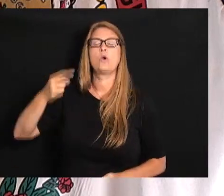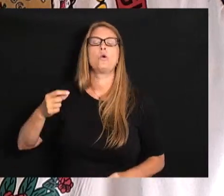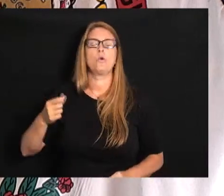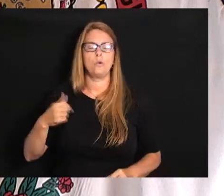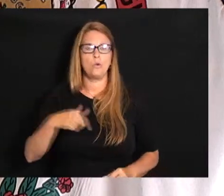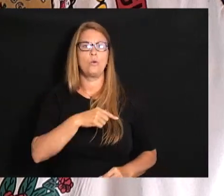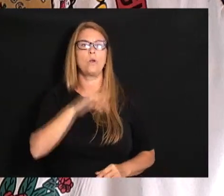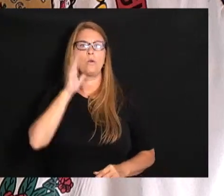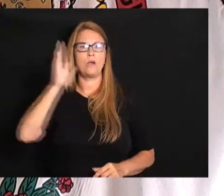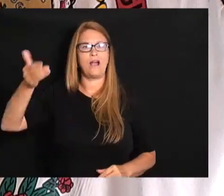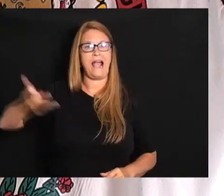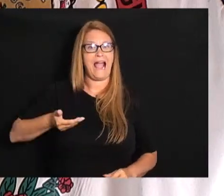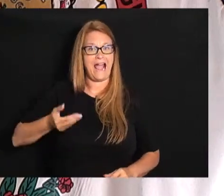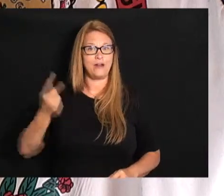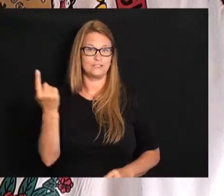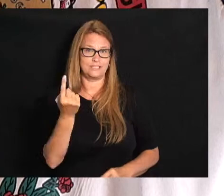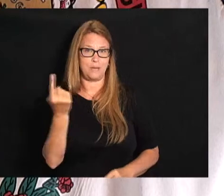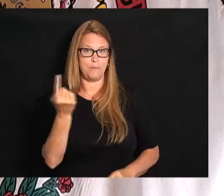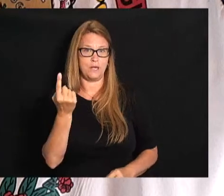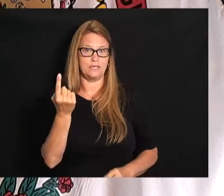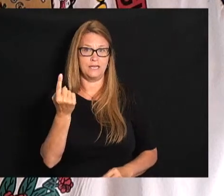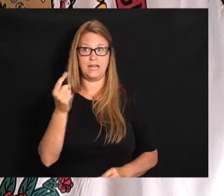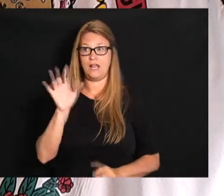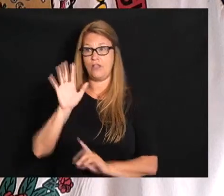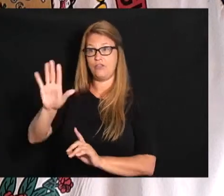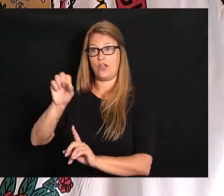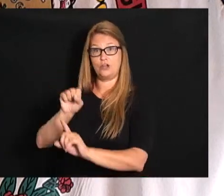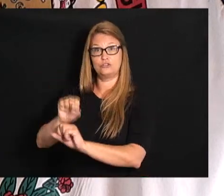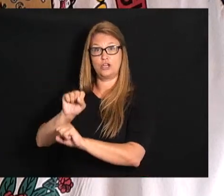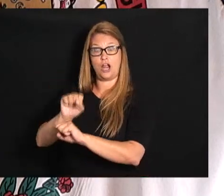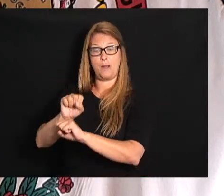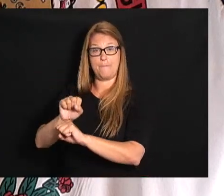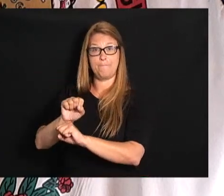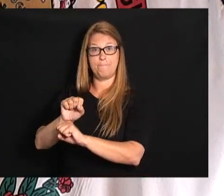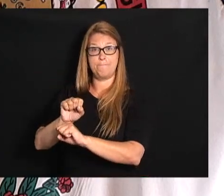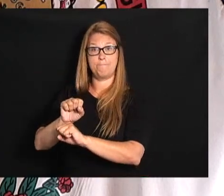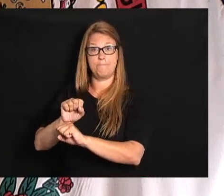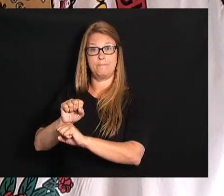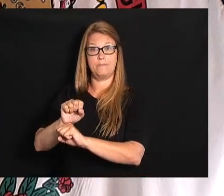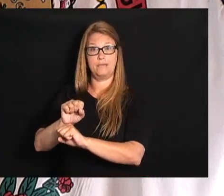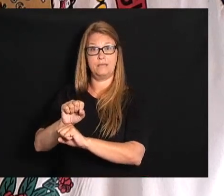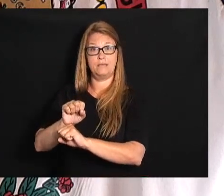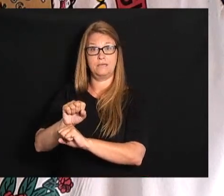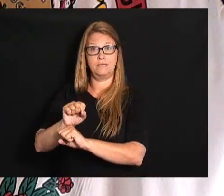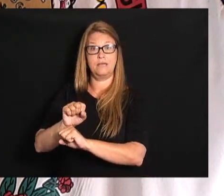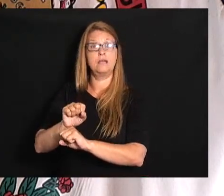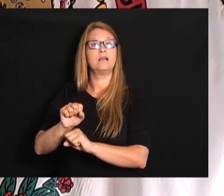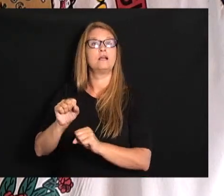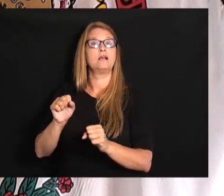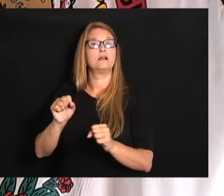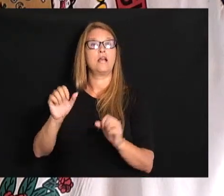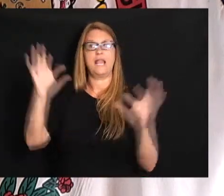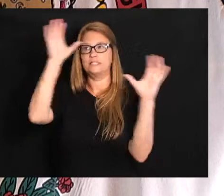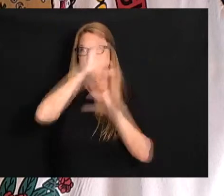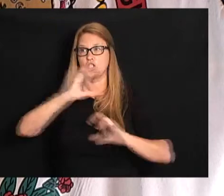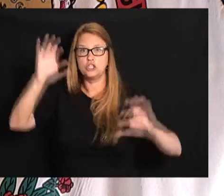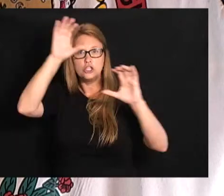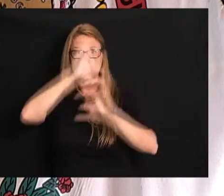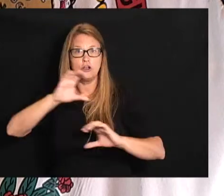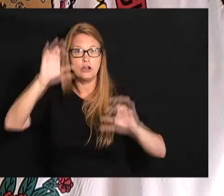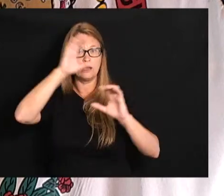to hire a person that is going to do nothing in D.C. except scour